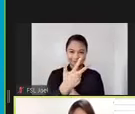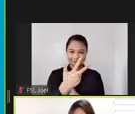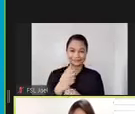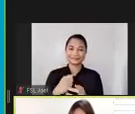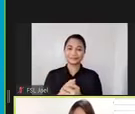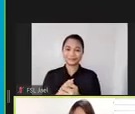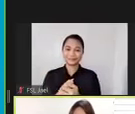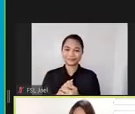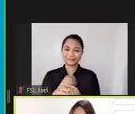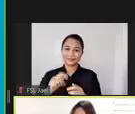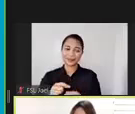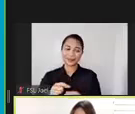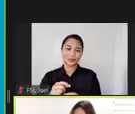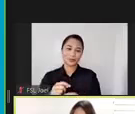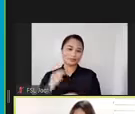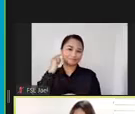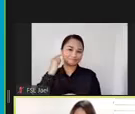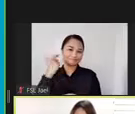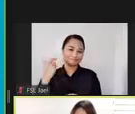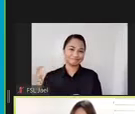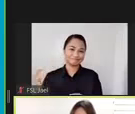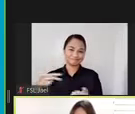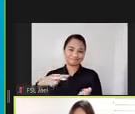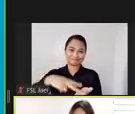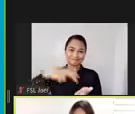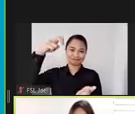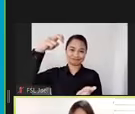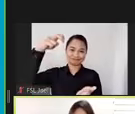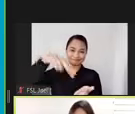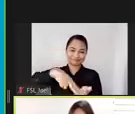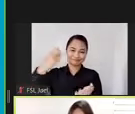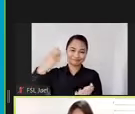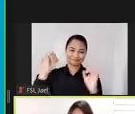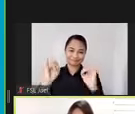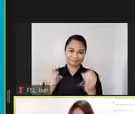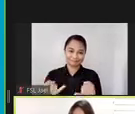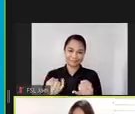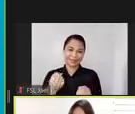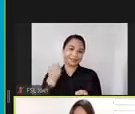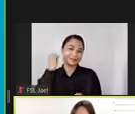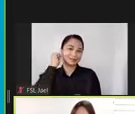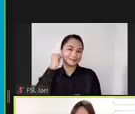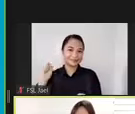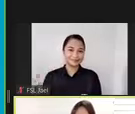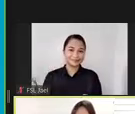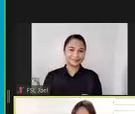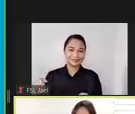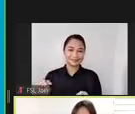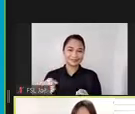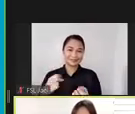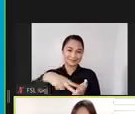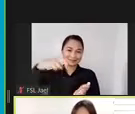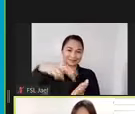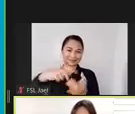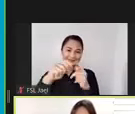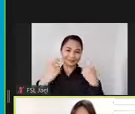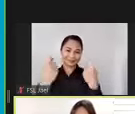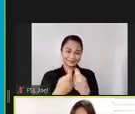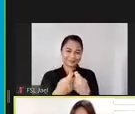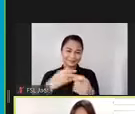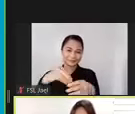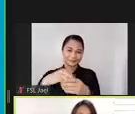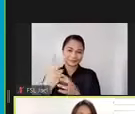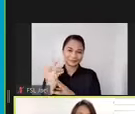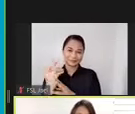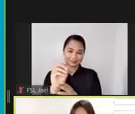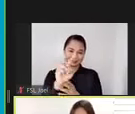jumping team competition in the 2002 Busan Asian Games in Korea. Gold medalist in the team jumping